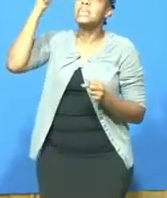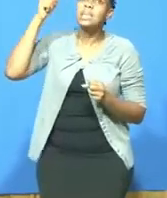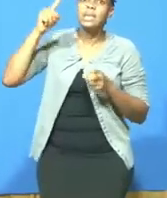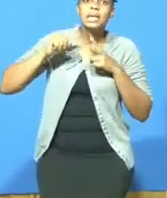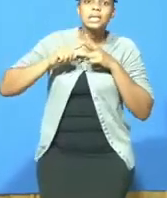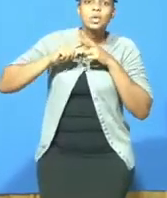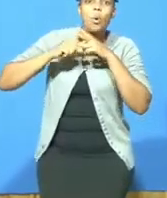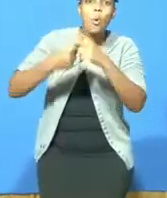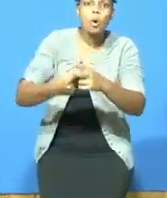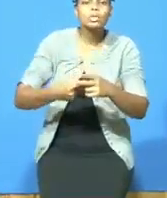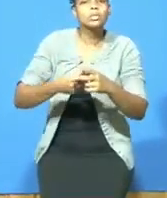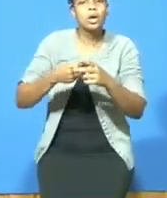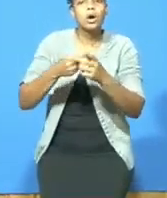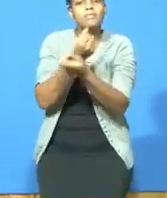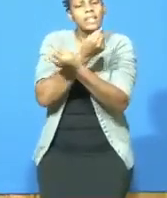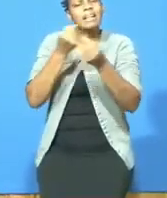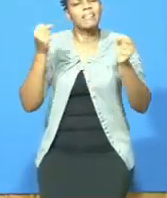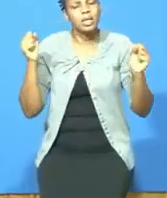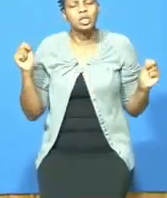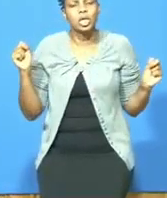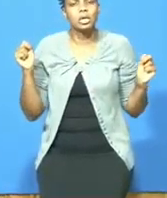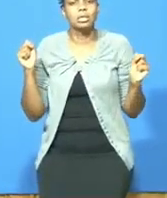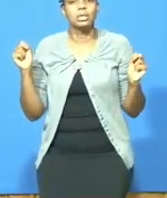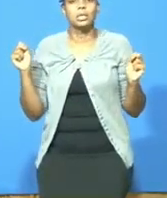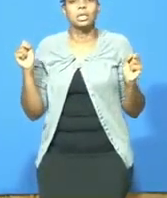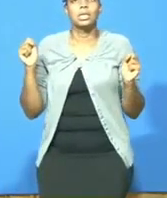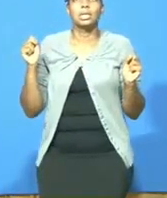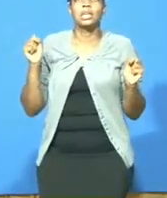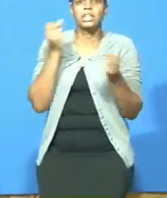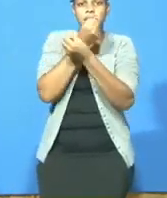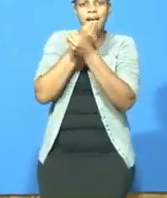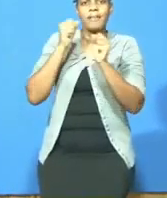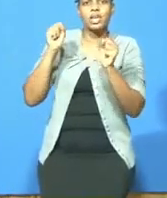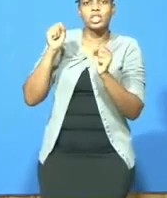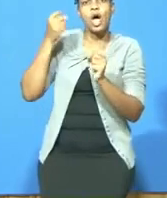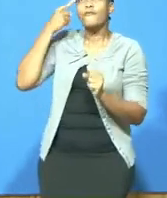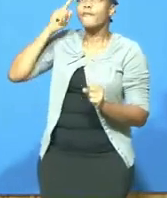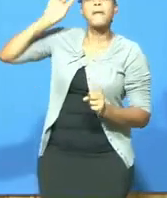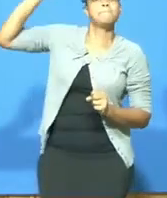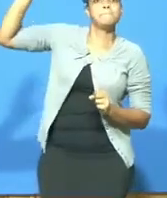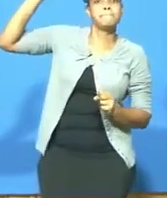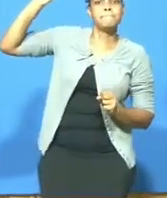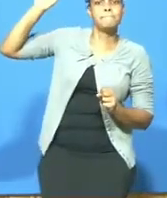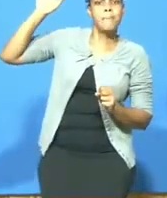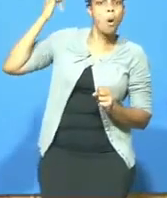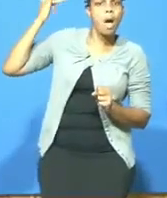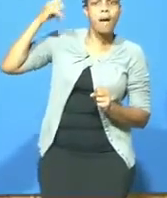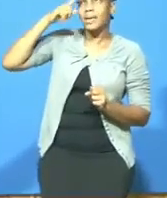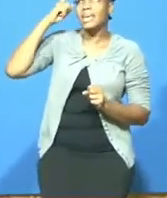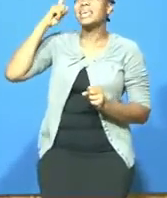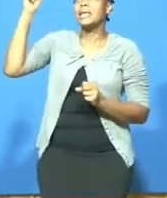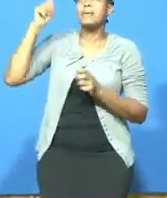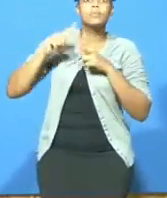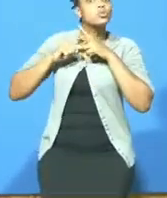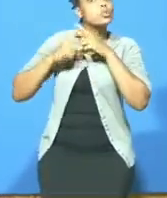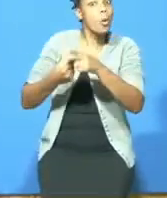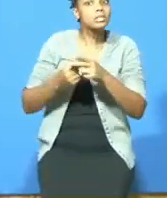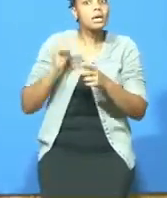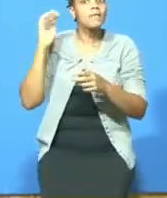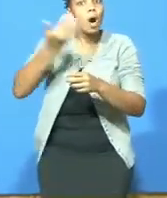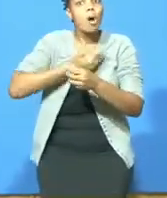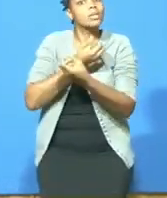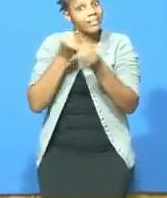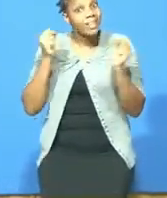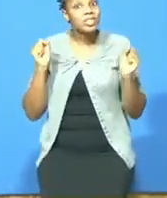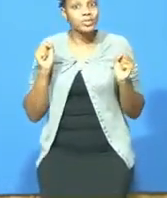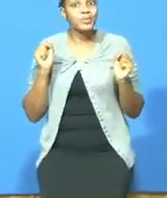of salvation. Salvation belongs to our God, because he is the source of our